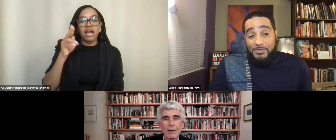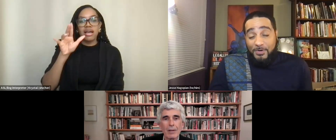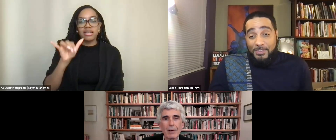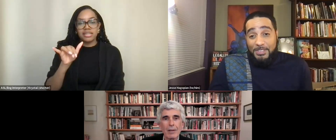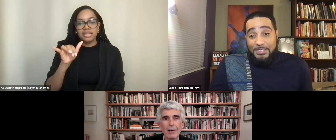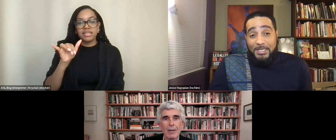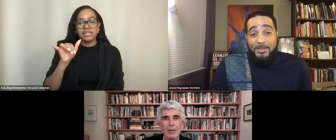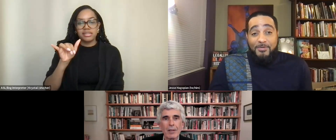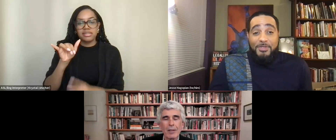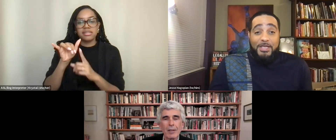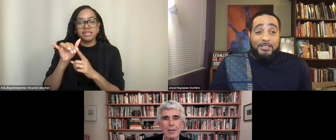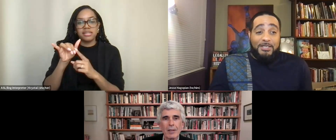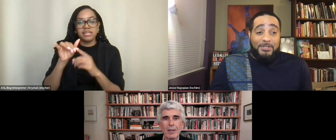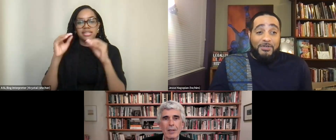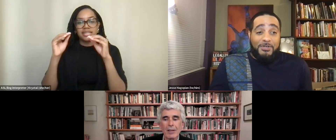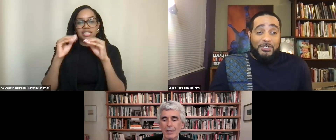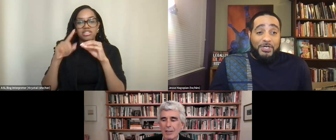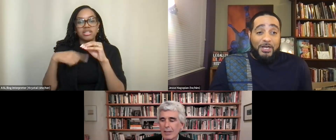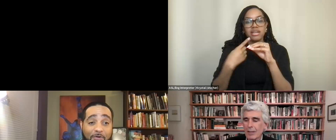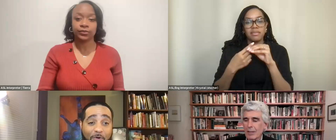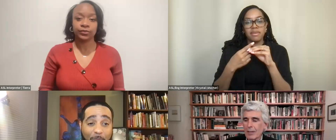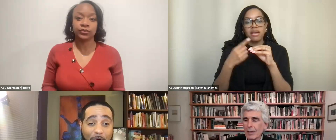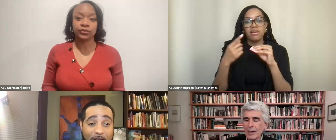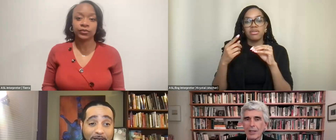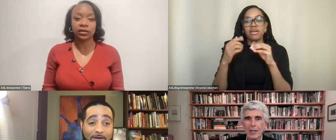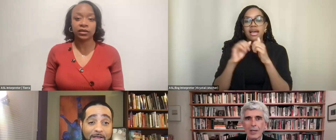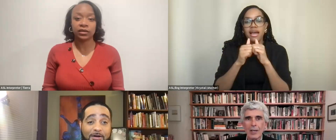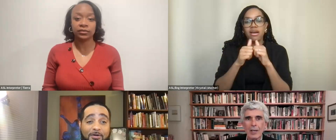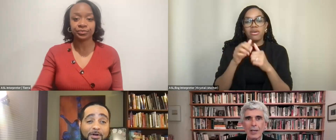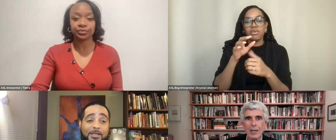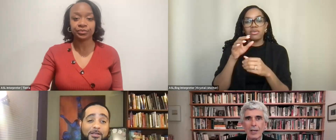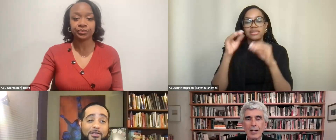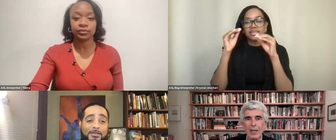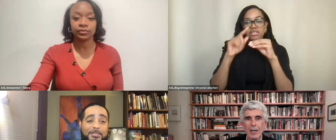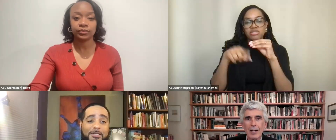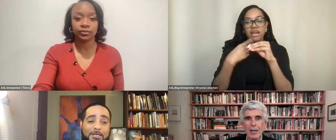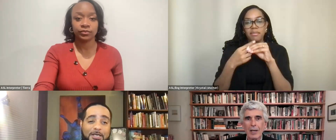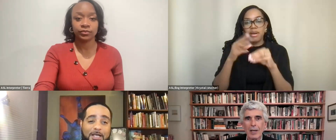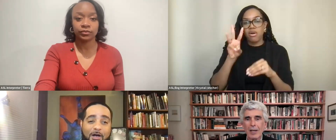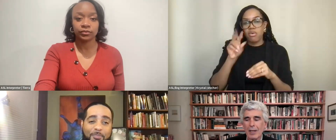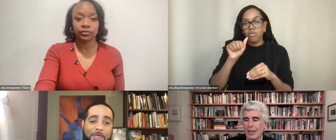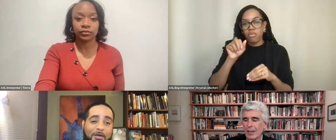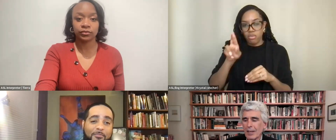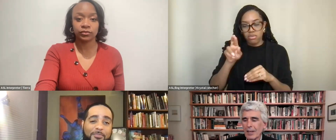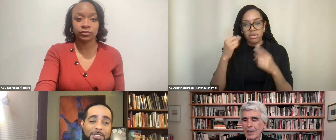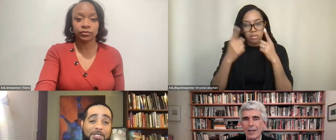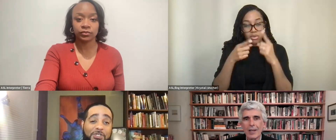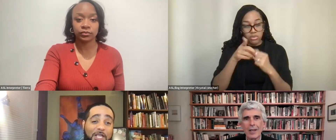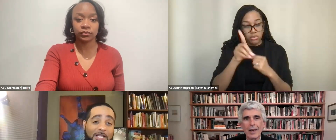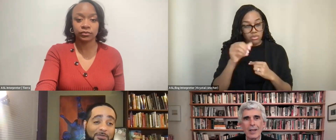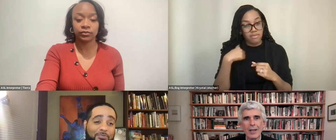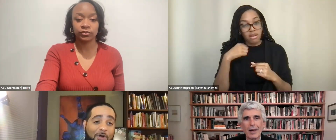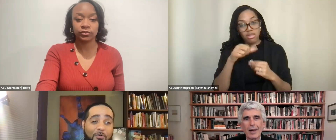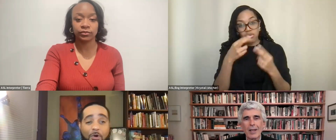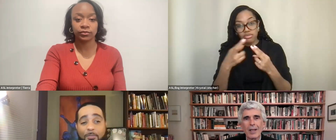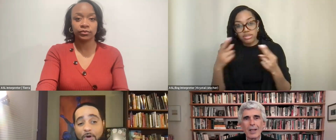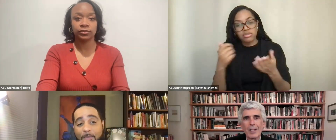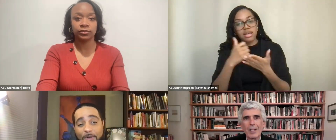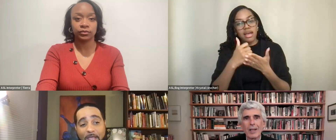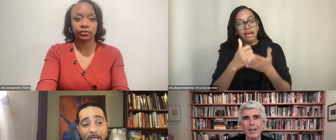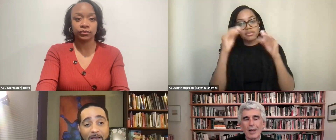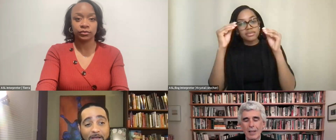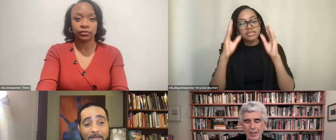other resources that you think teachers should incorporate into their curricula to help them teach against